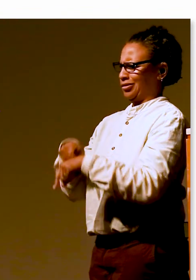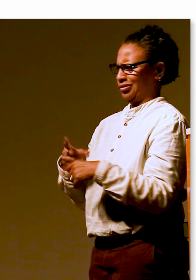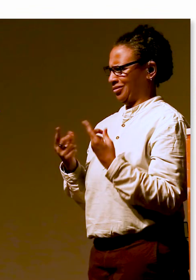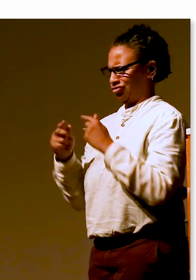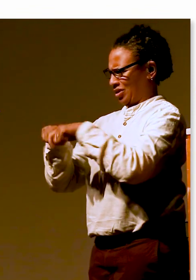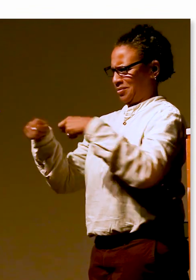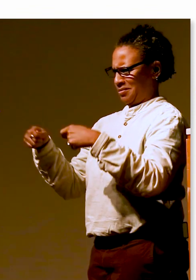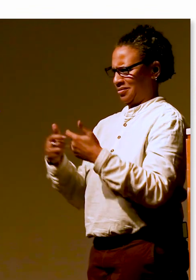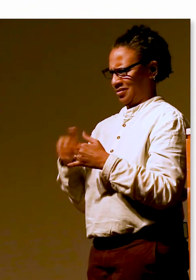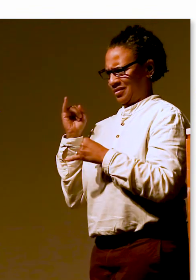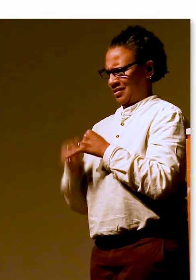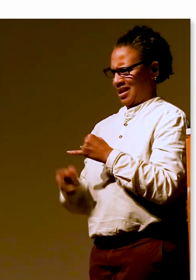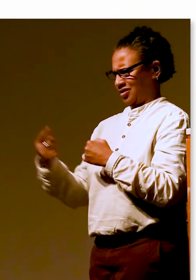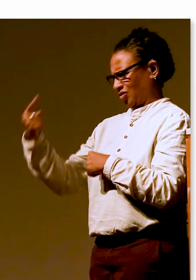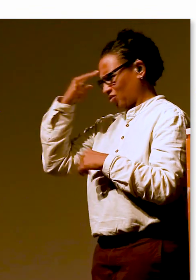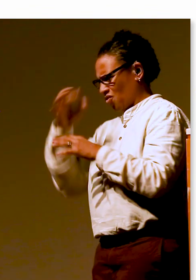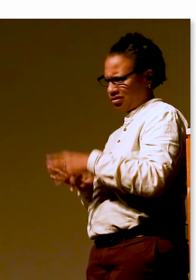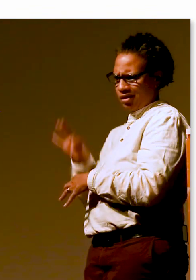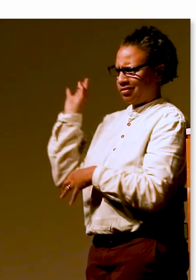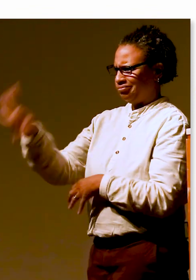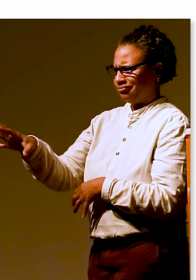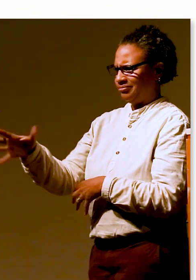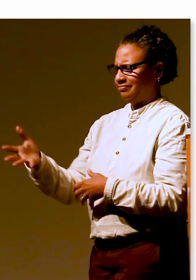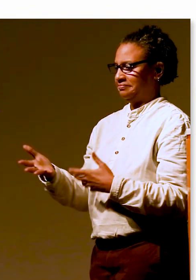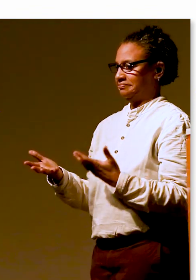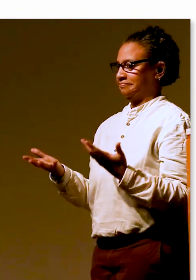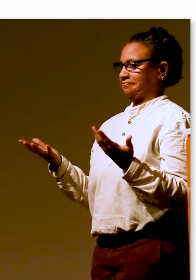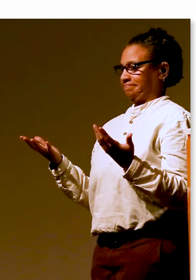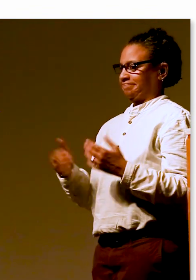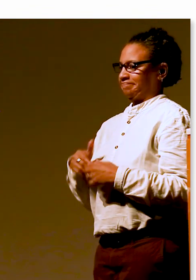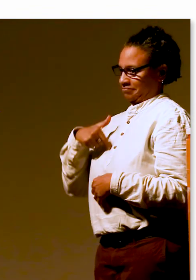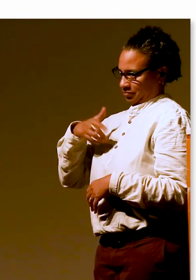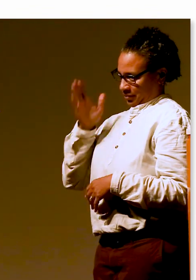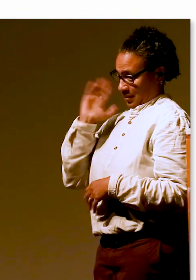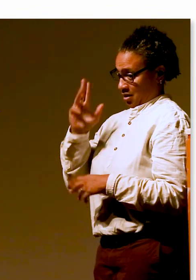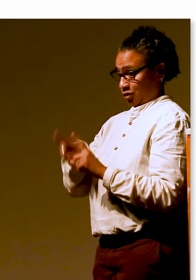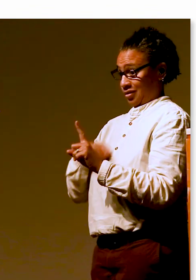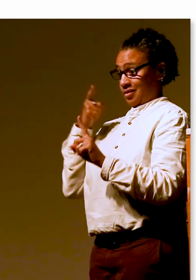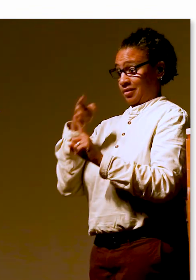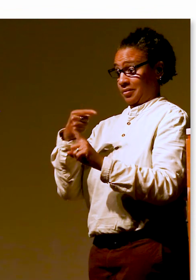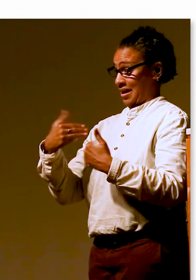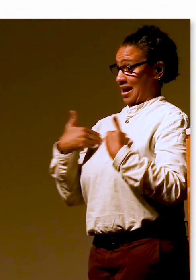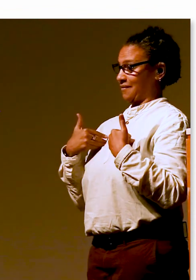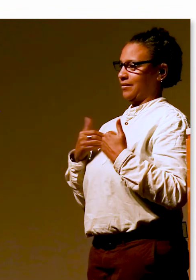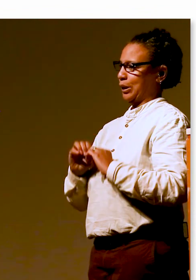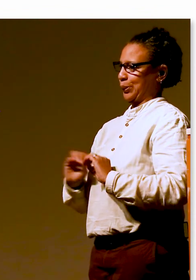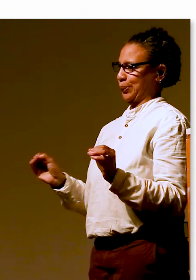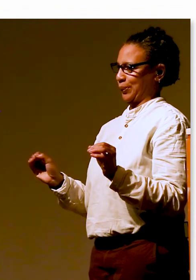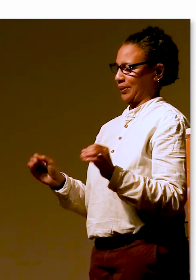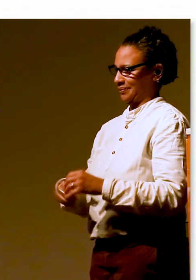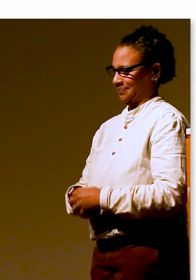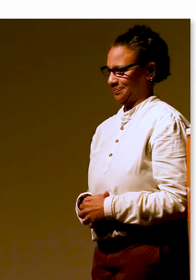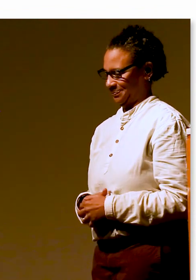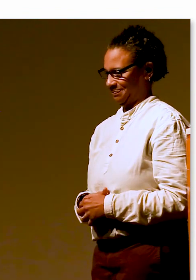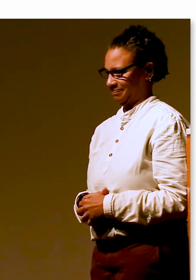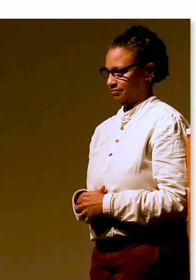so I call it a meditation because I think lectures maybe have destination points, and I don't really have one. So I'm going to